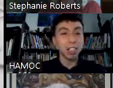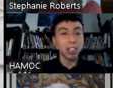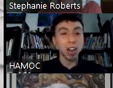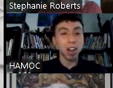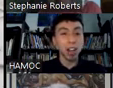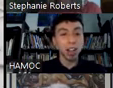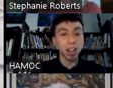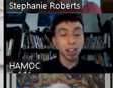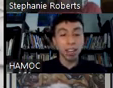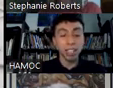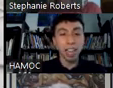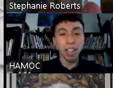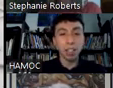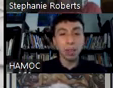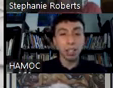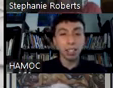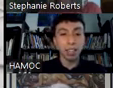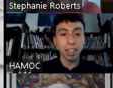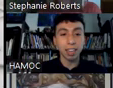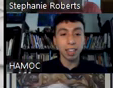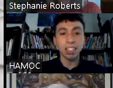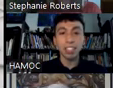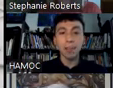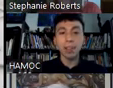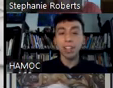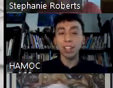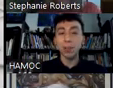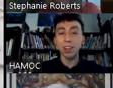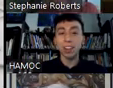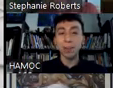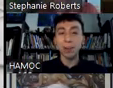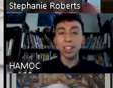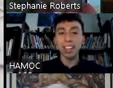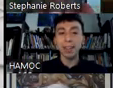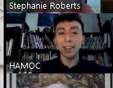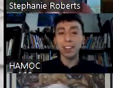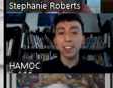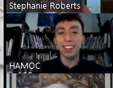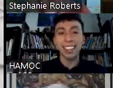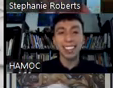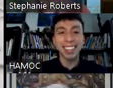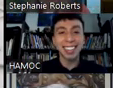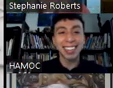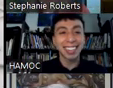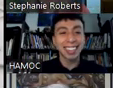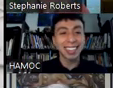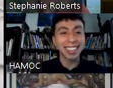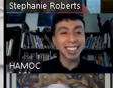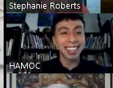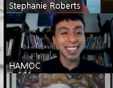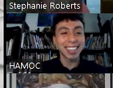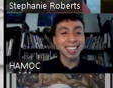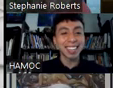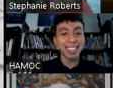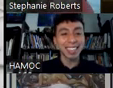Alex Shaw. Is Alex with us today? This looks familiar, this work, or maybe the name, I don't know. Yeah, Alex